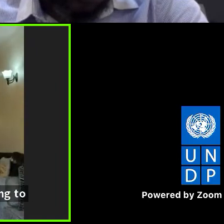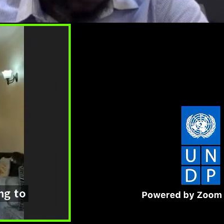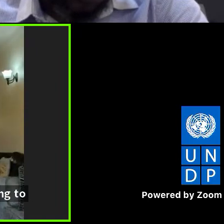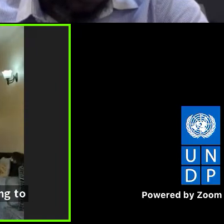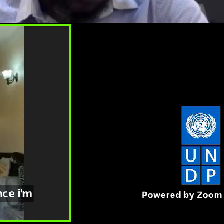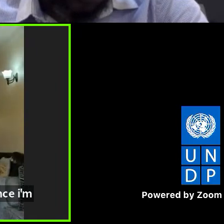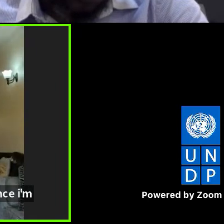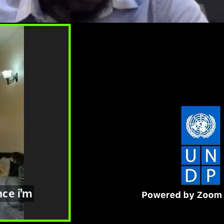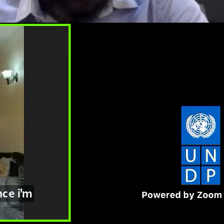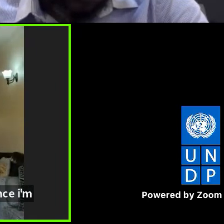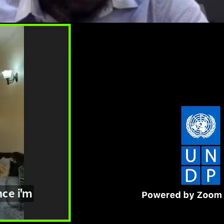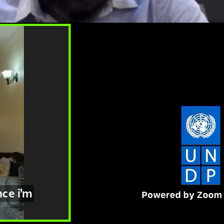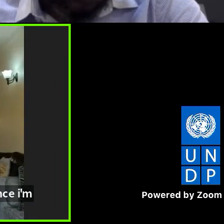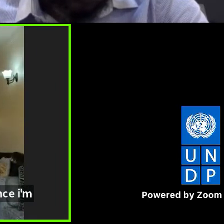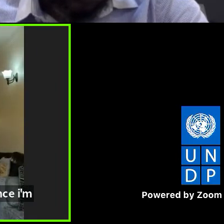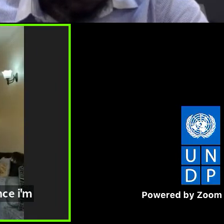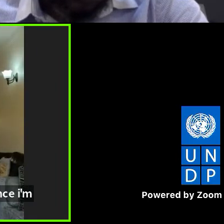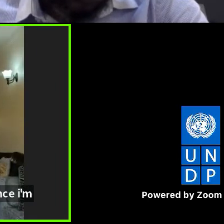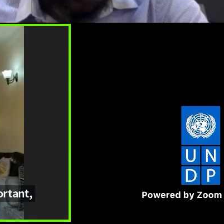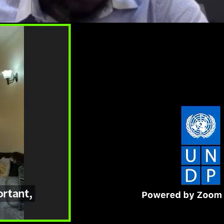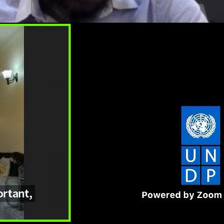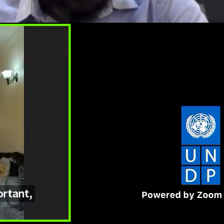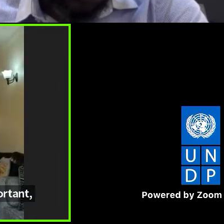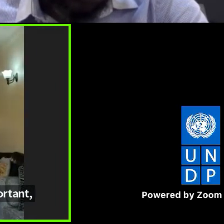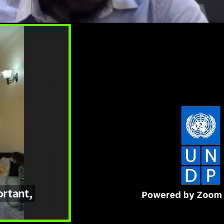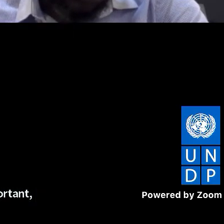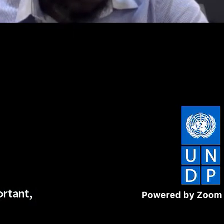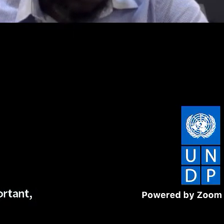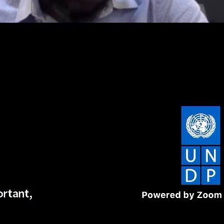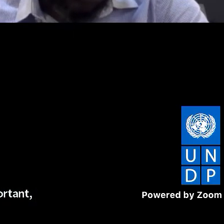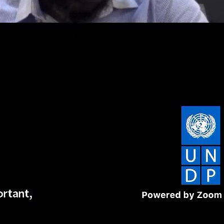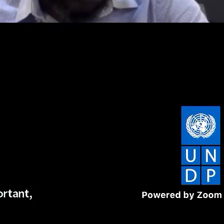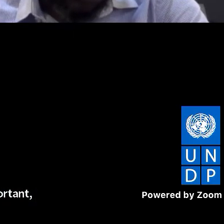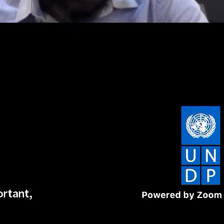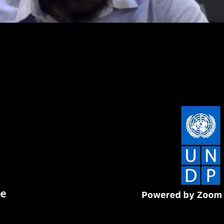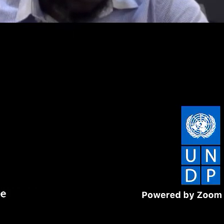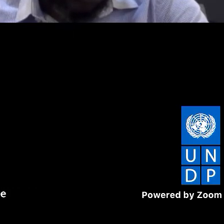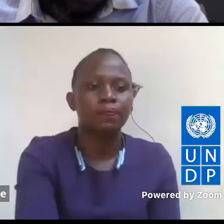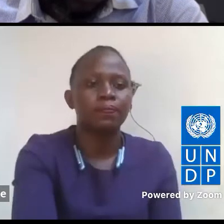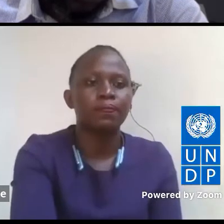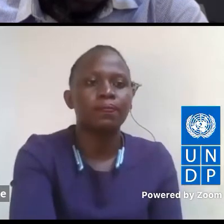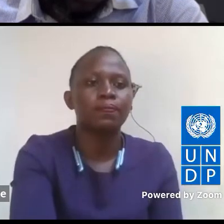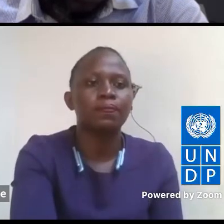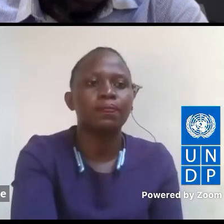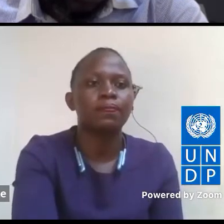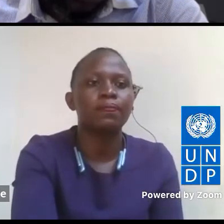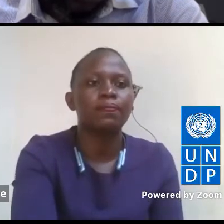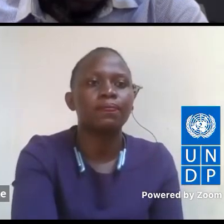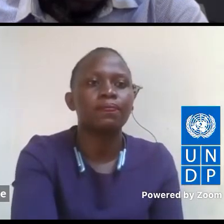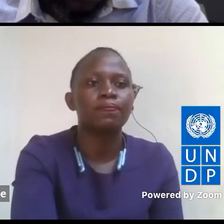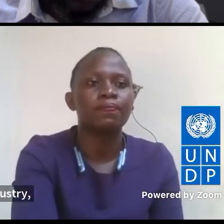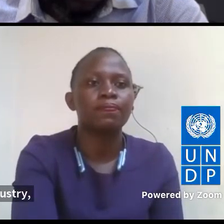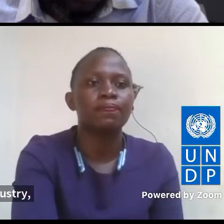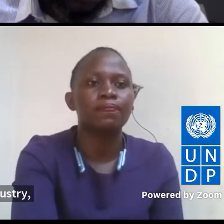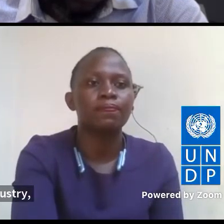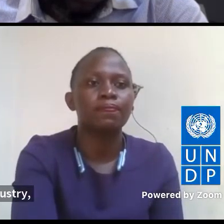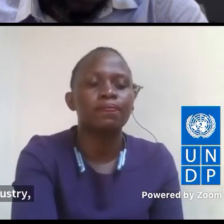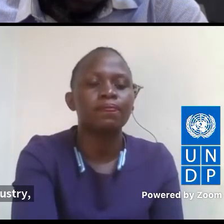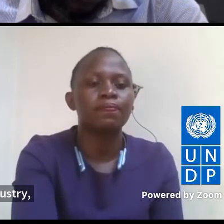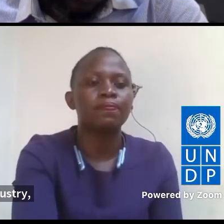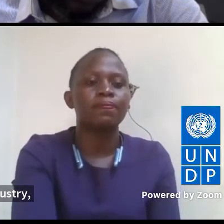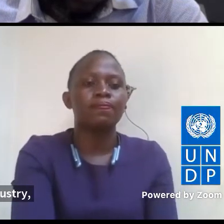So information is really very important. Is there like a one-stop place for this whole industry, or are you able to share 1 or 2